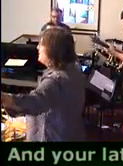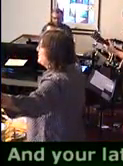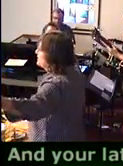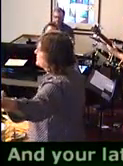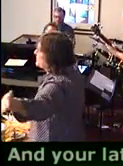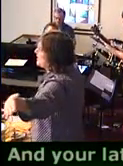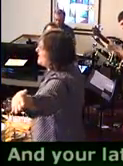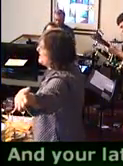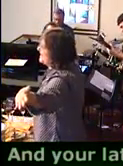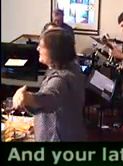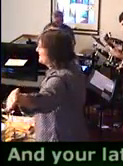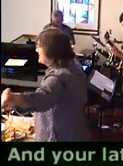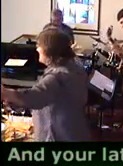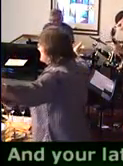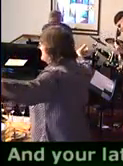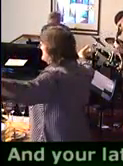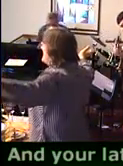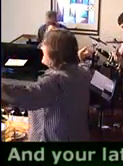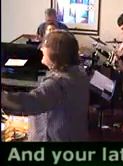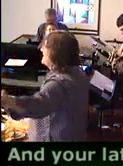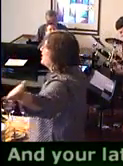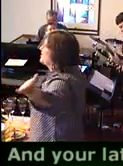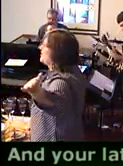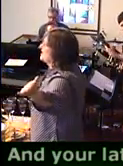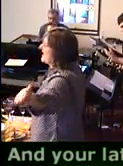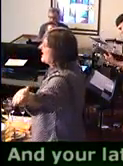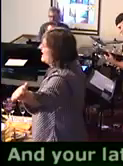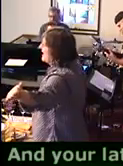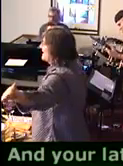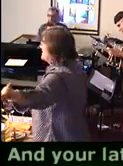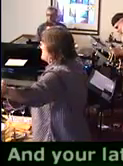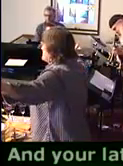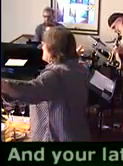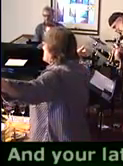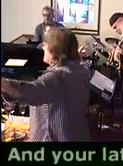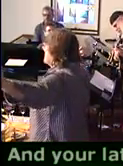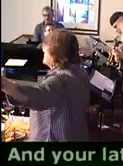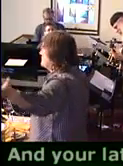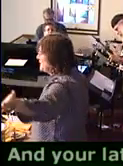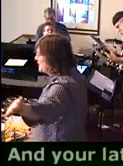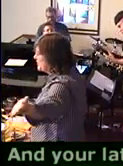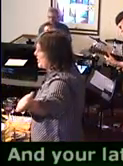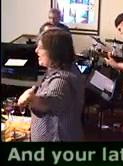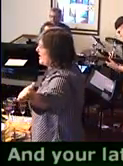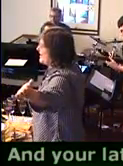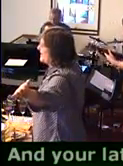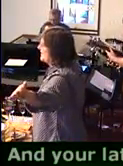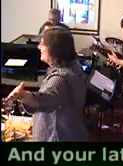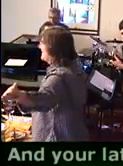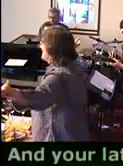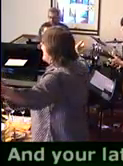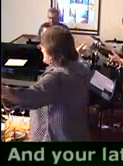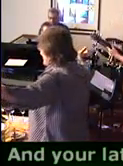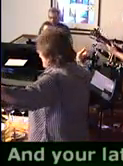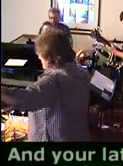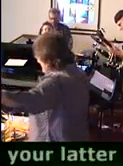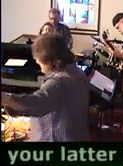will be greater your will be